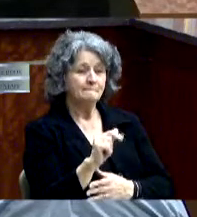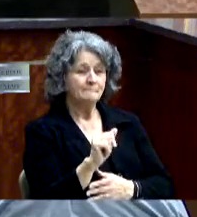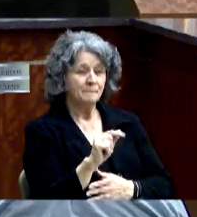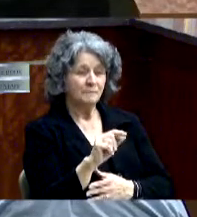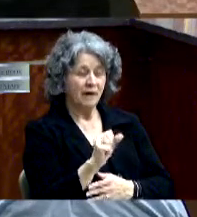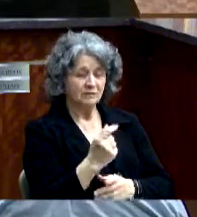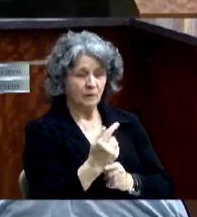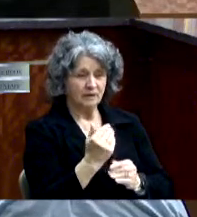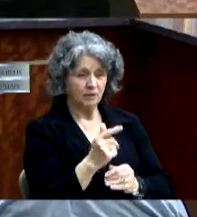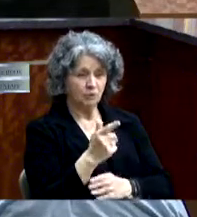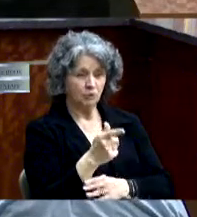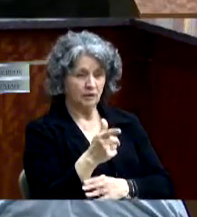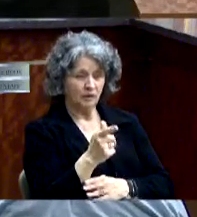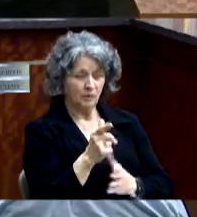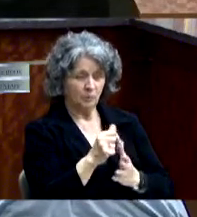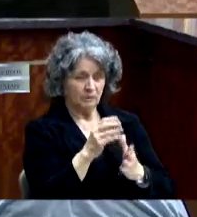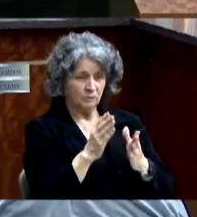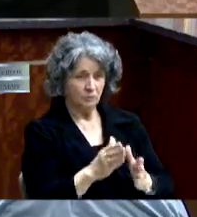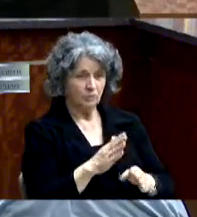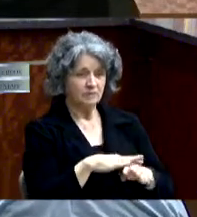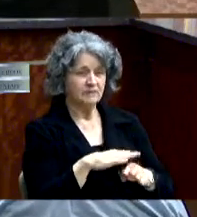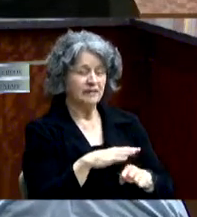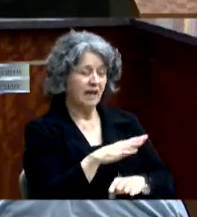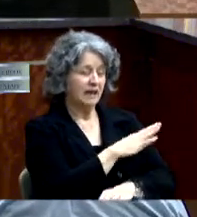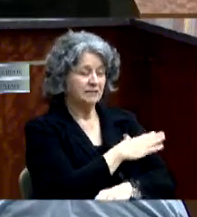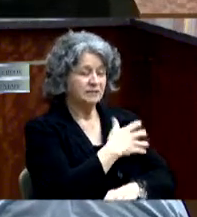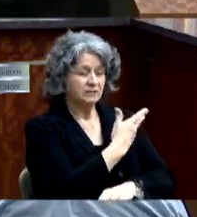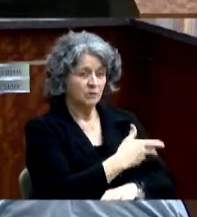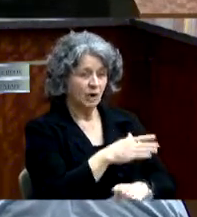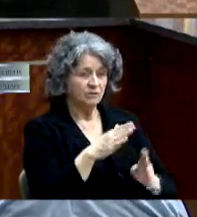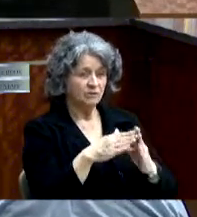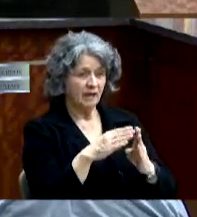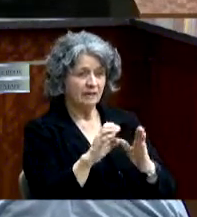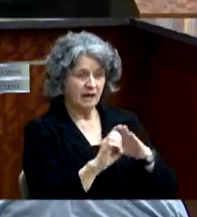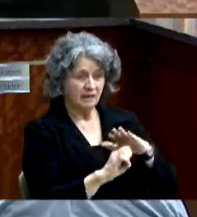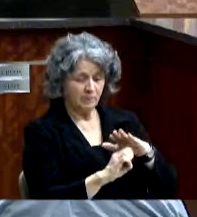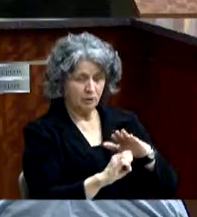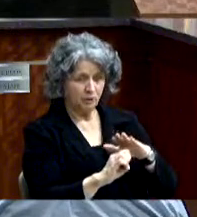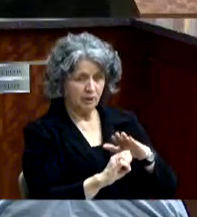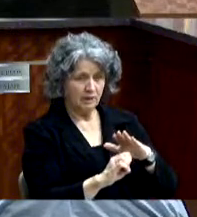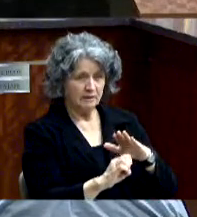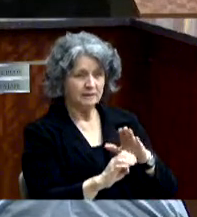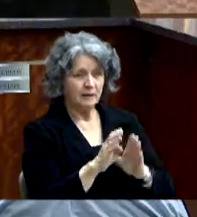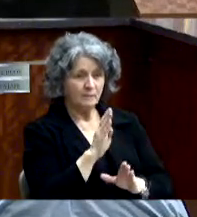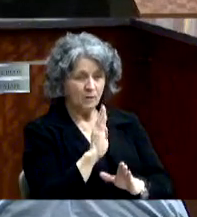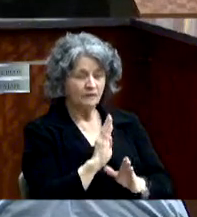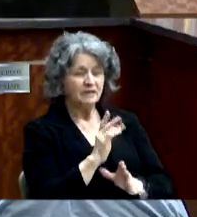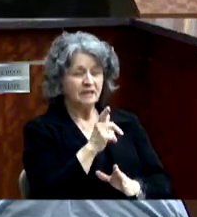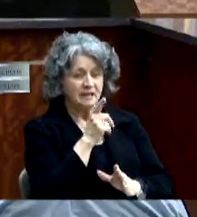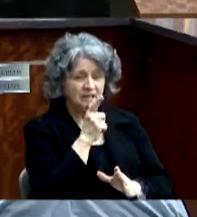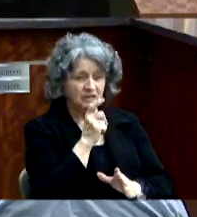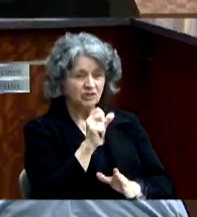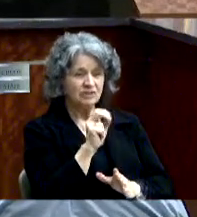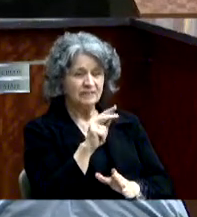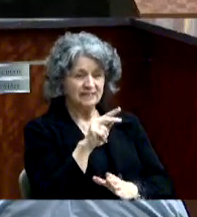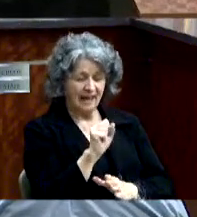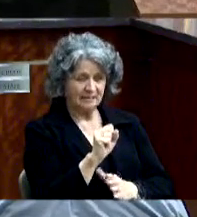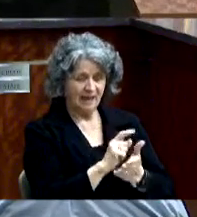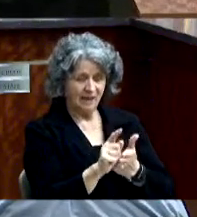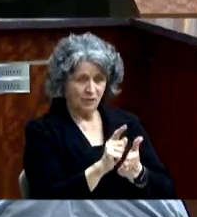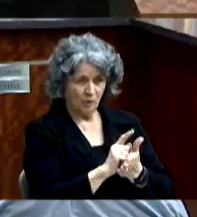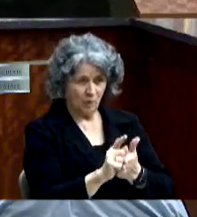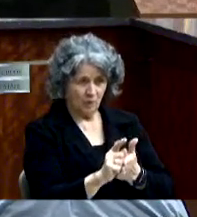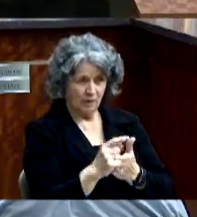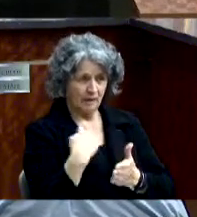21 students at Scotchtown Elementary. And with that, they get breakfast and lunch and snack items every week. And we